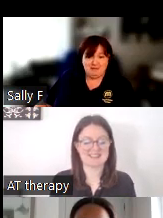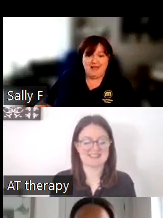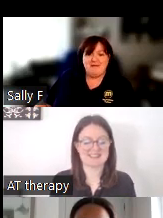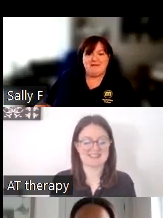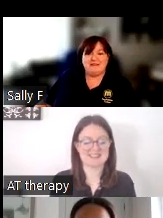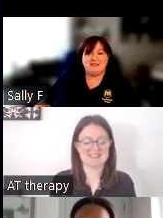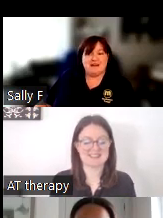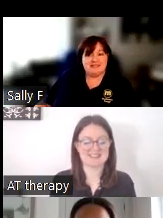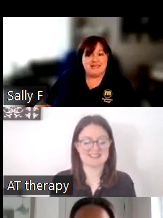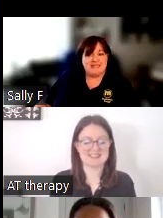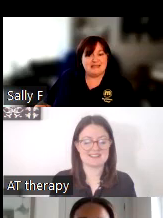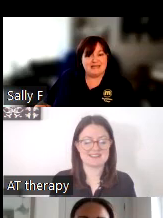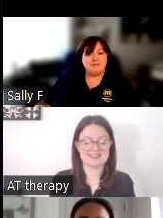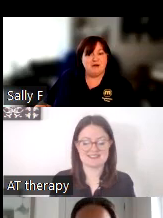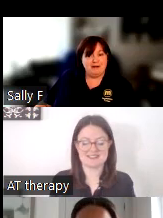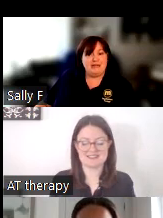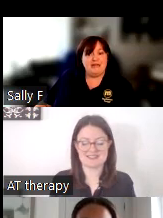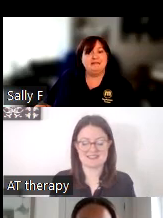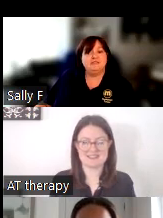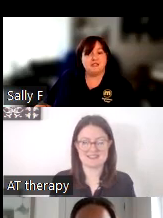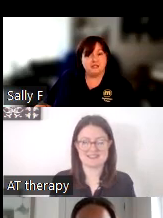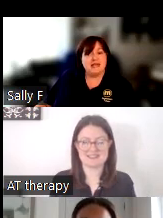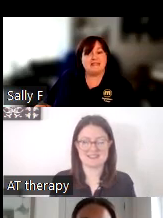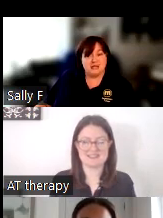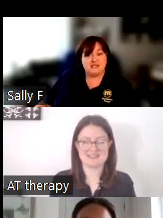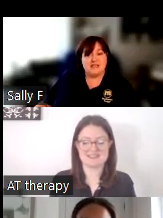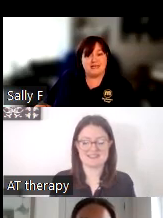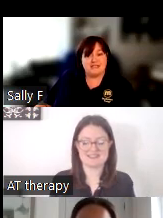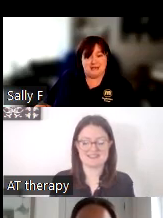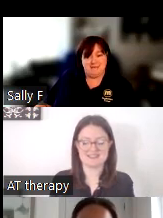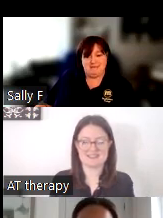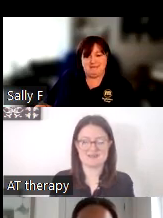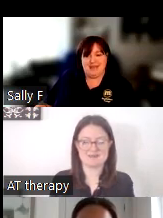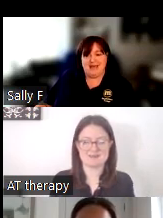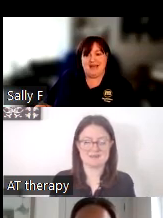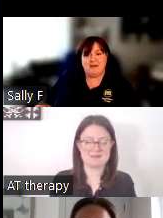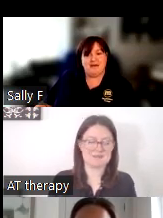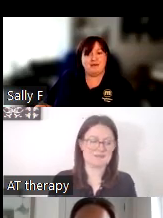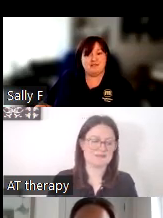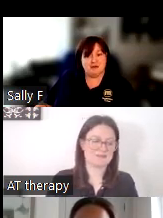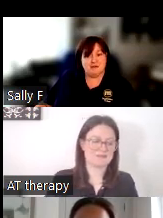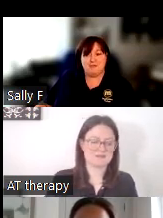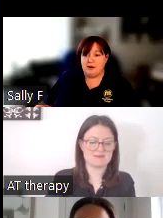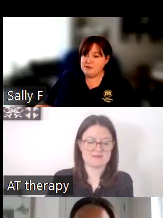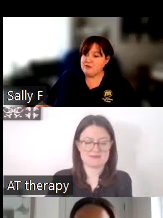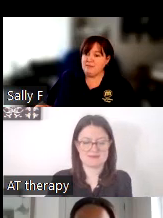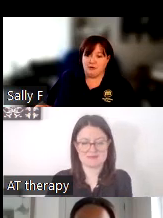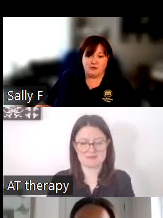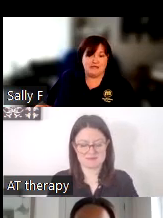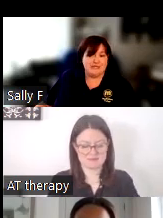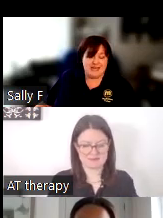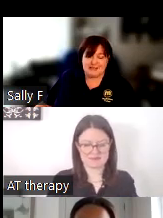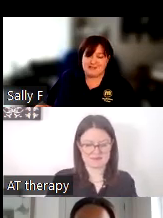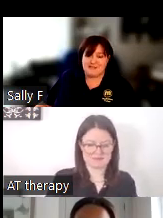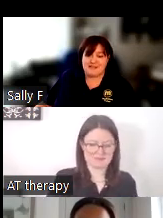human. But translating things properly should and does take time. However, with songs and poetry and